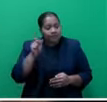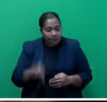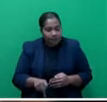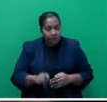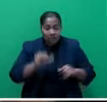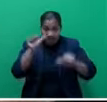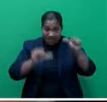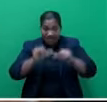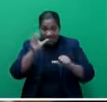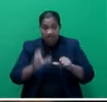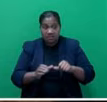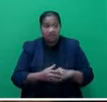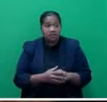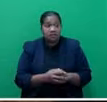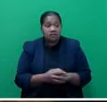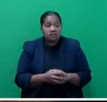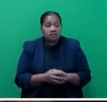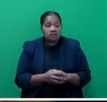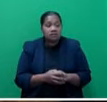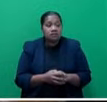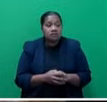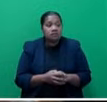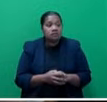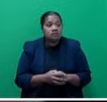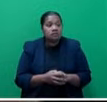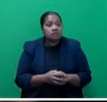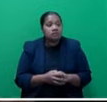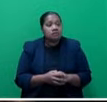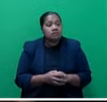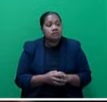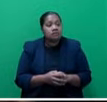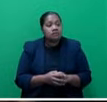assessors keep the judges at bay.